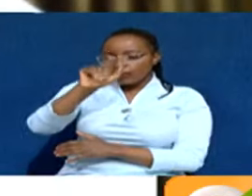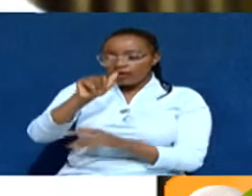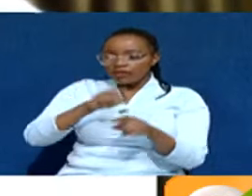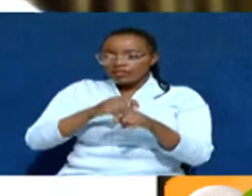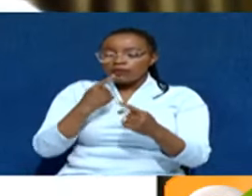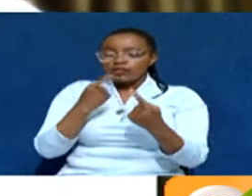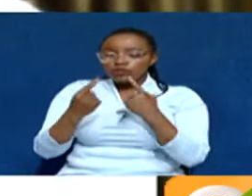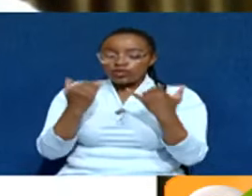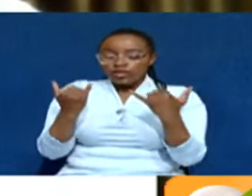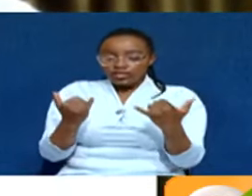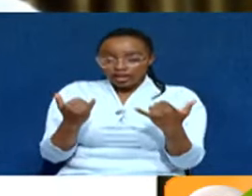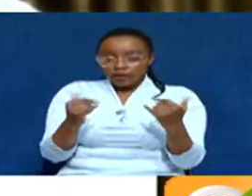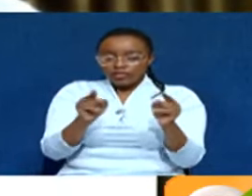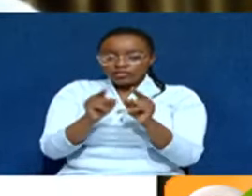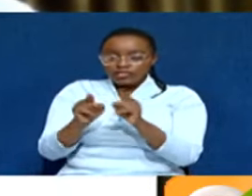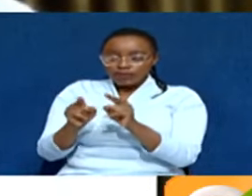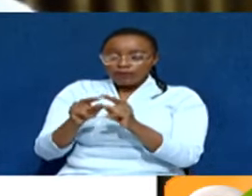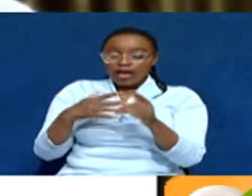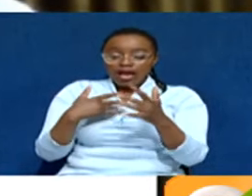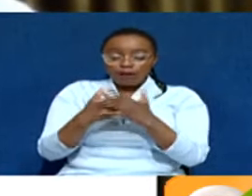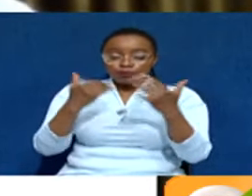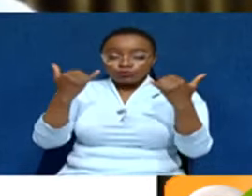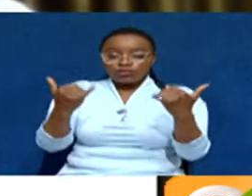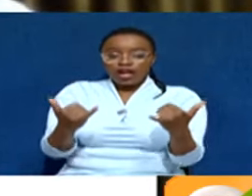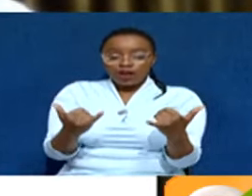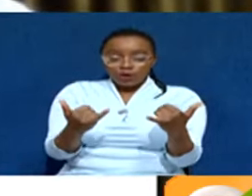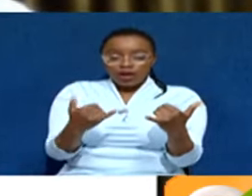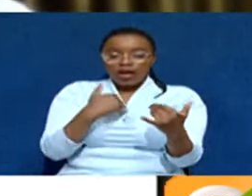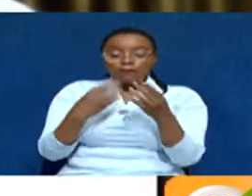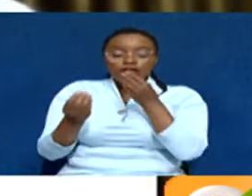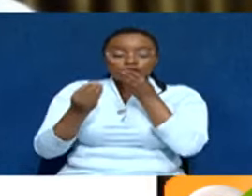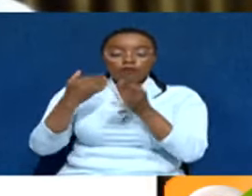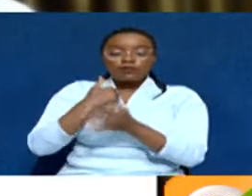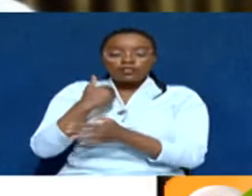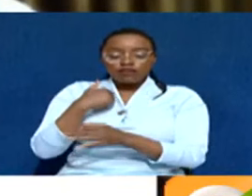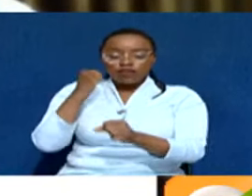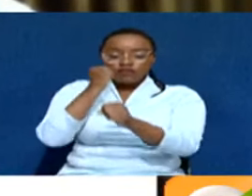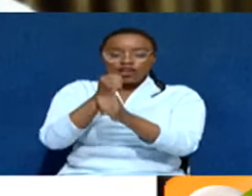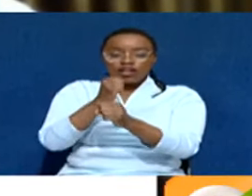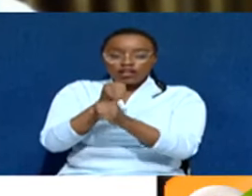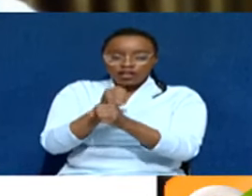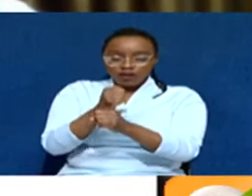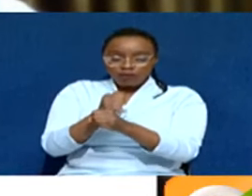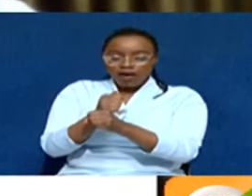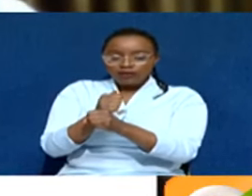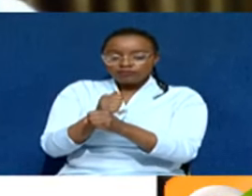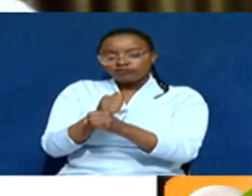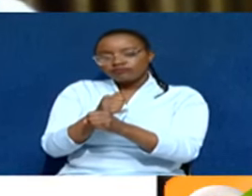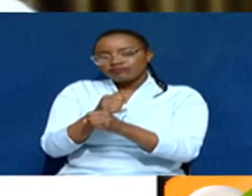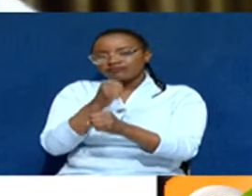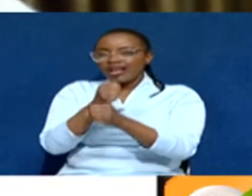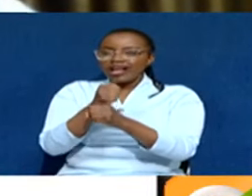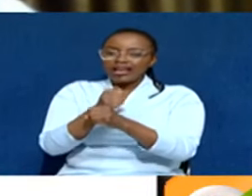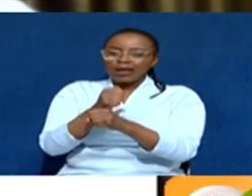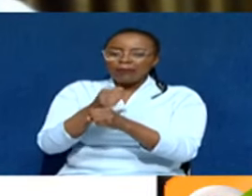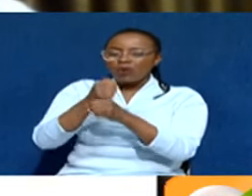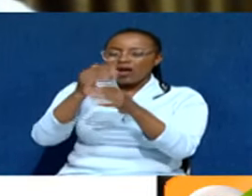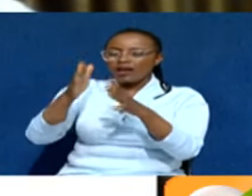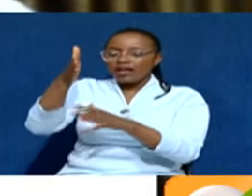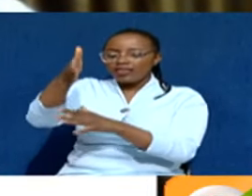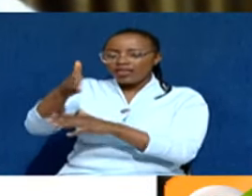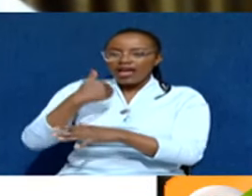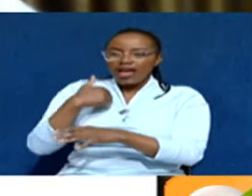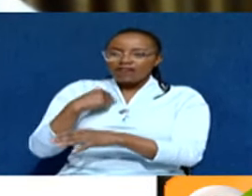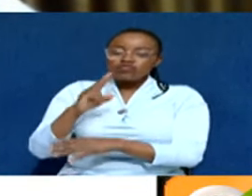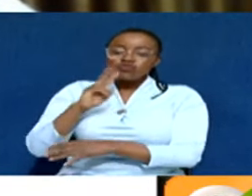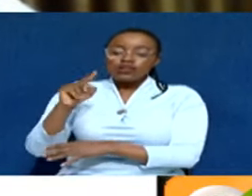we speak, as at today, I've been informed by our labor attaché, we could be having over 200 Kenyans